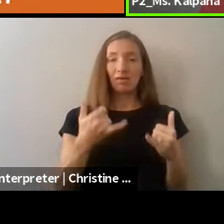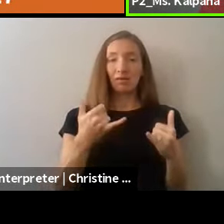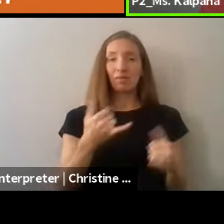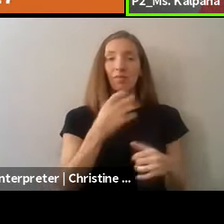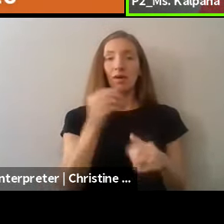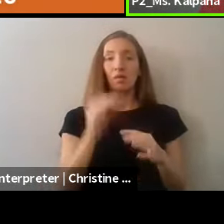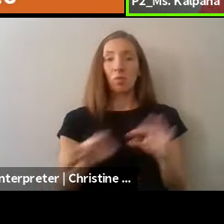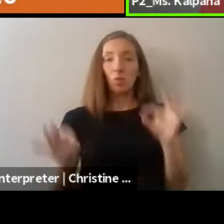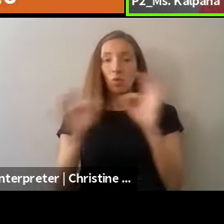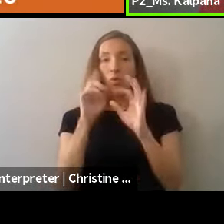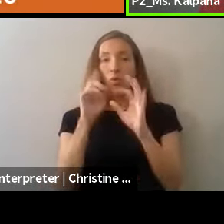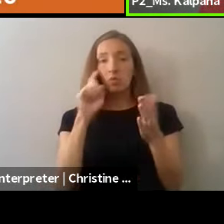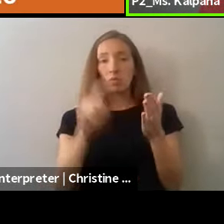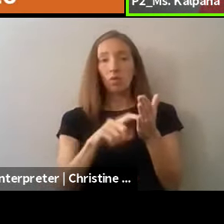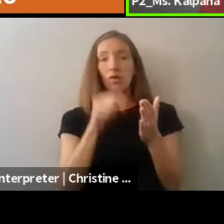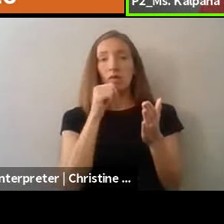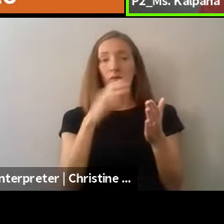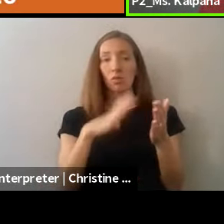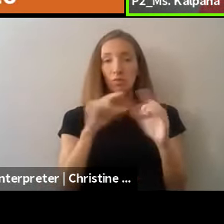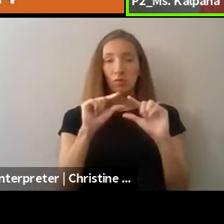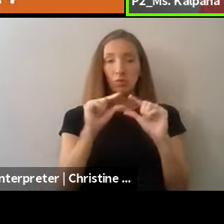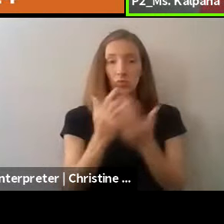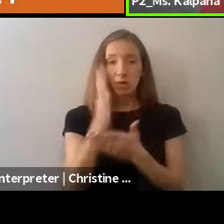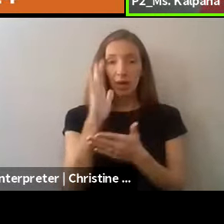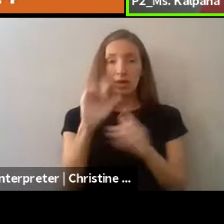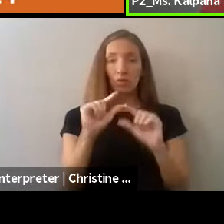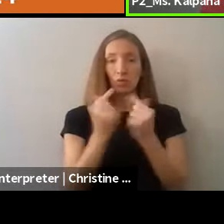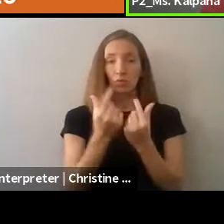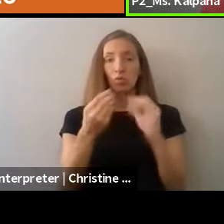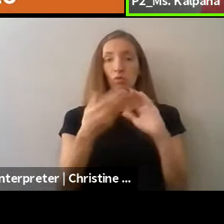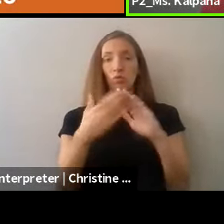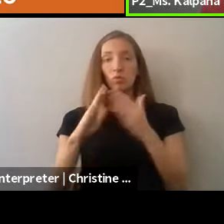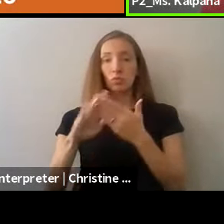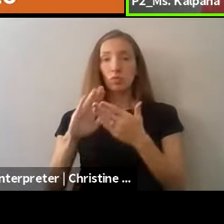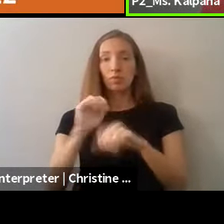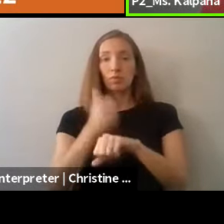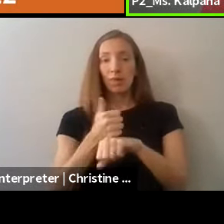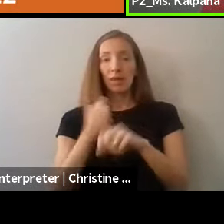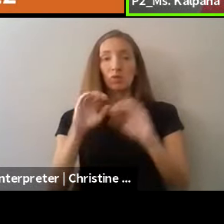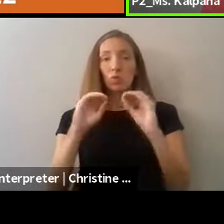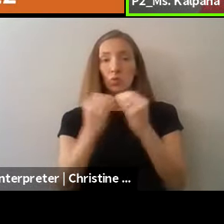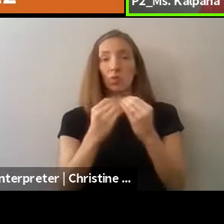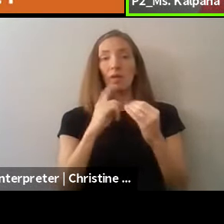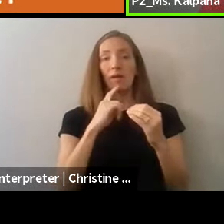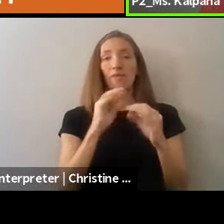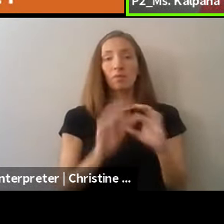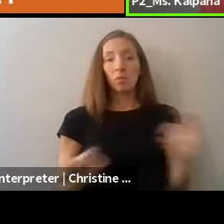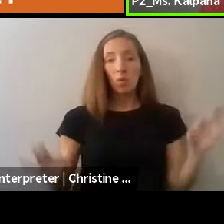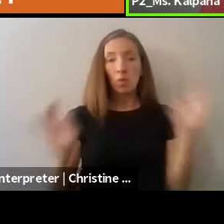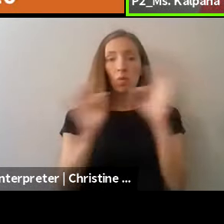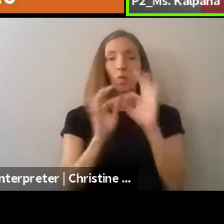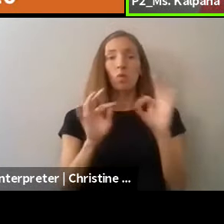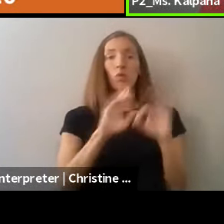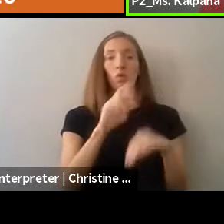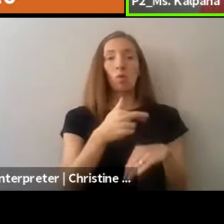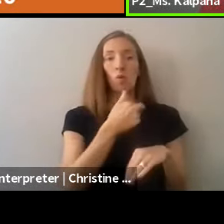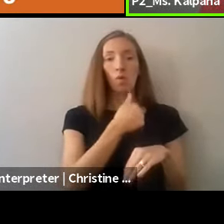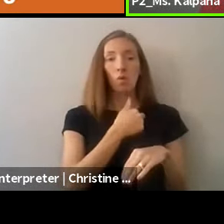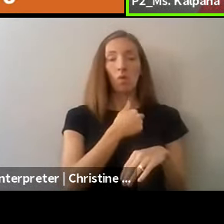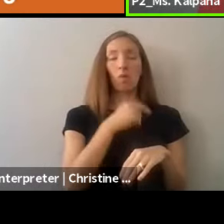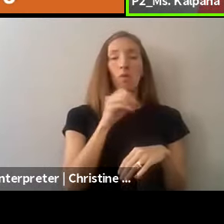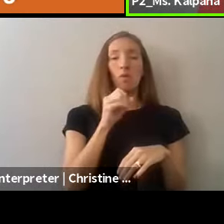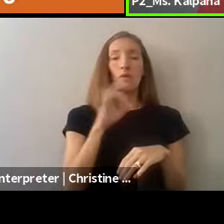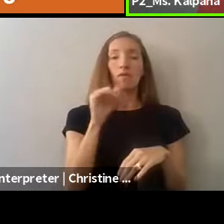women have played and continue to play a vital role based on deep knowledge of women's very